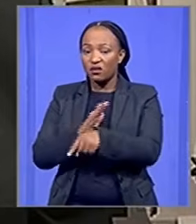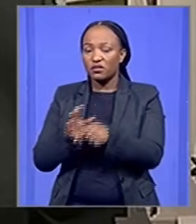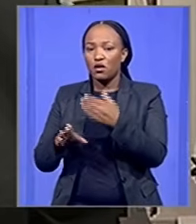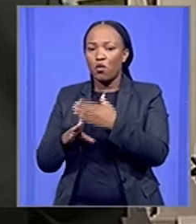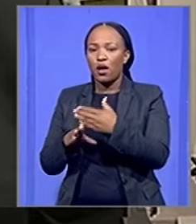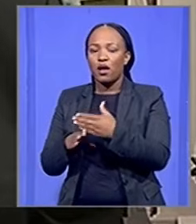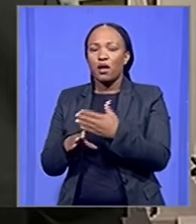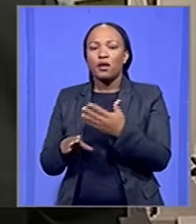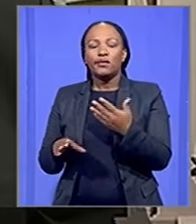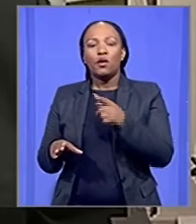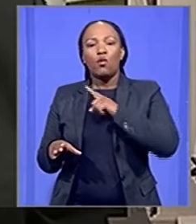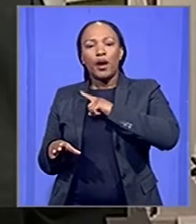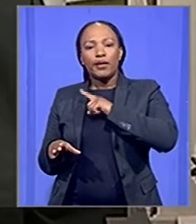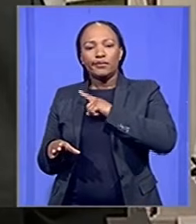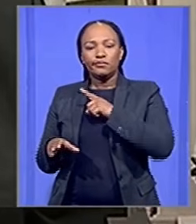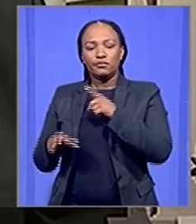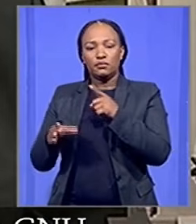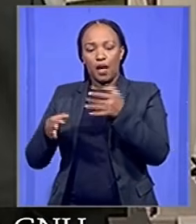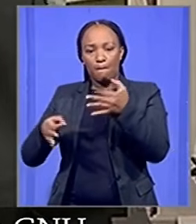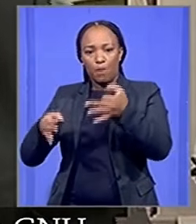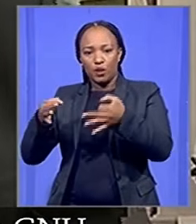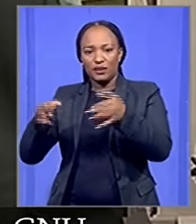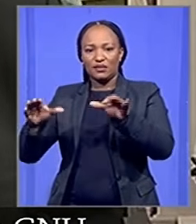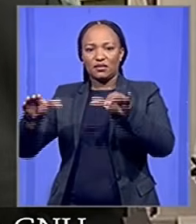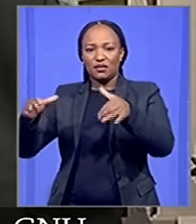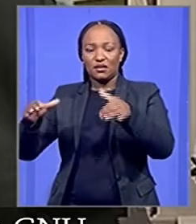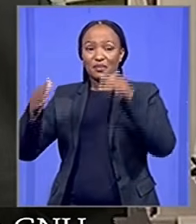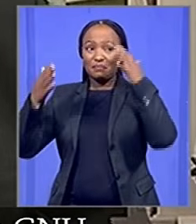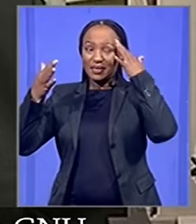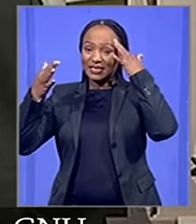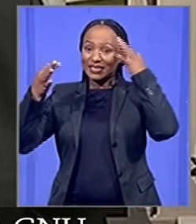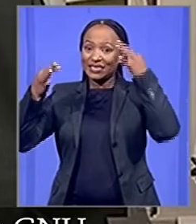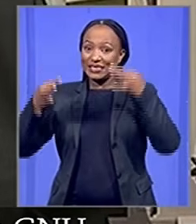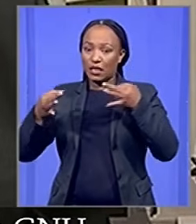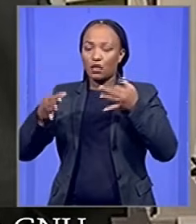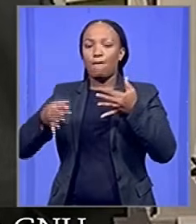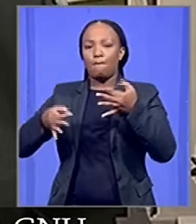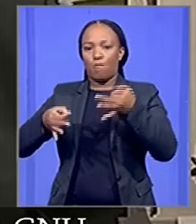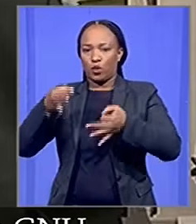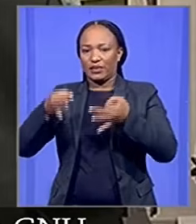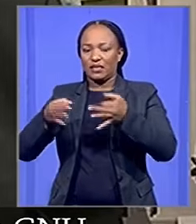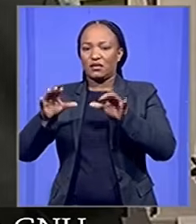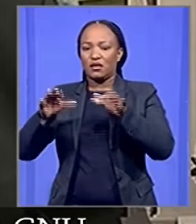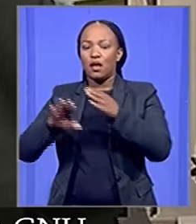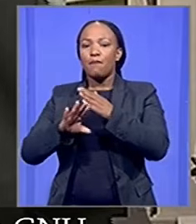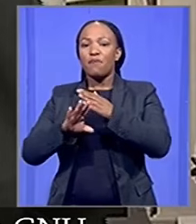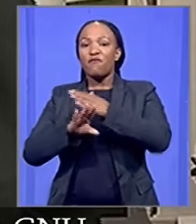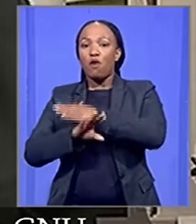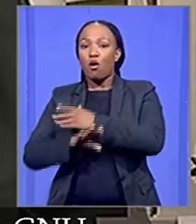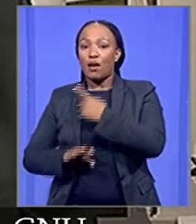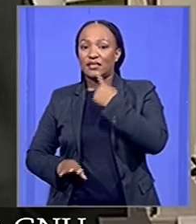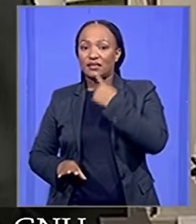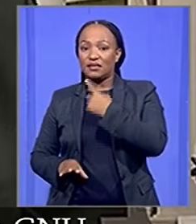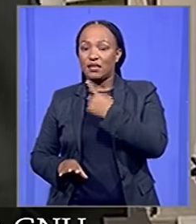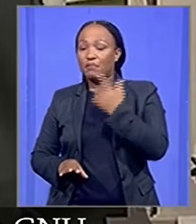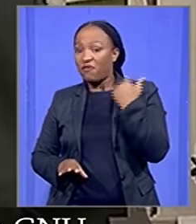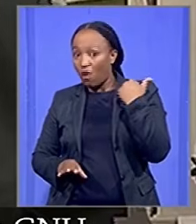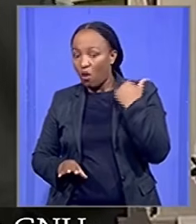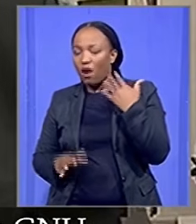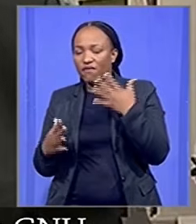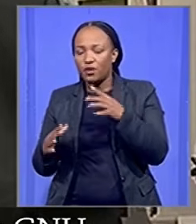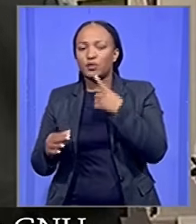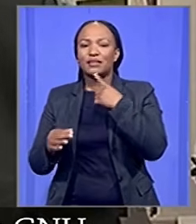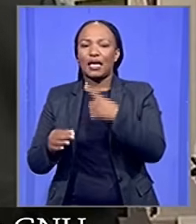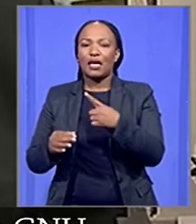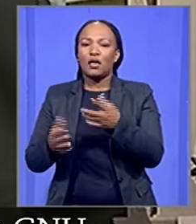The decision to impeach me was a political decision. I said it before I was impeached and I maintain that. There was no